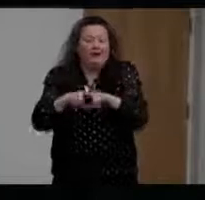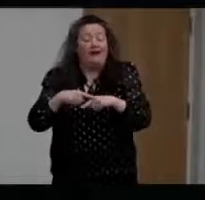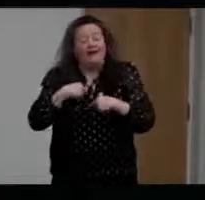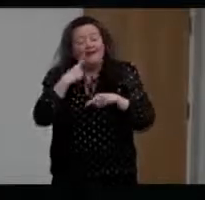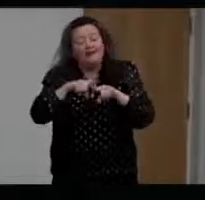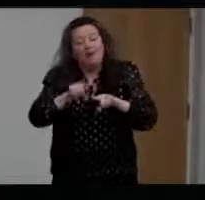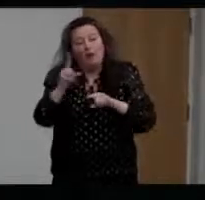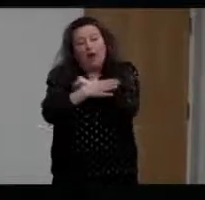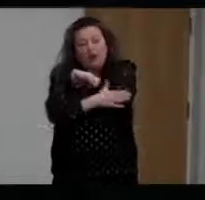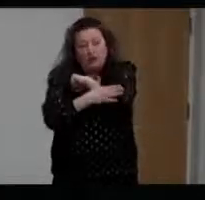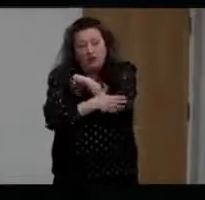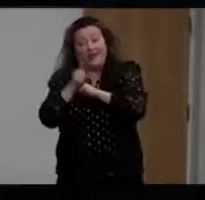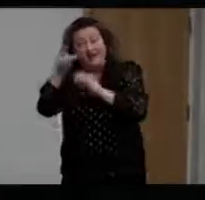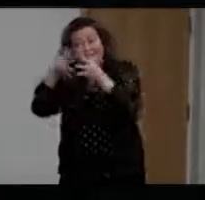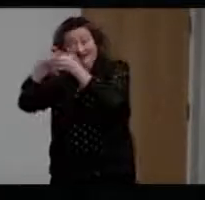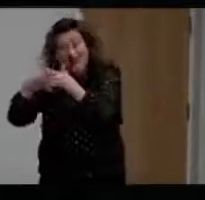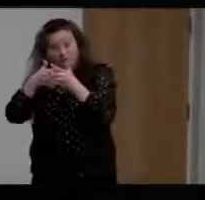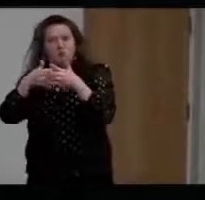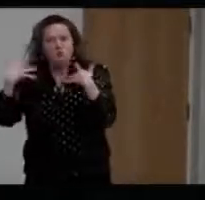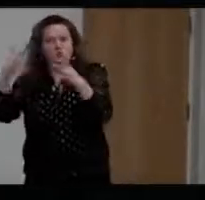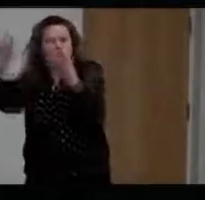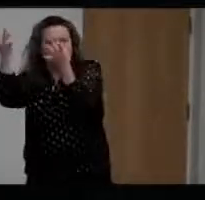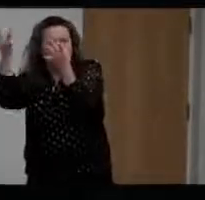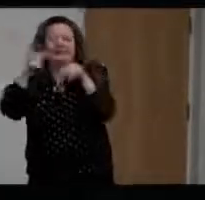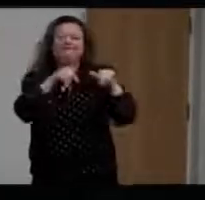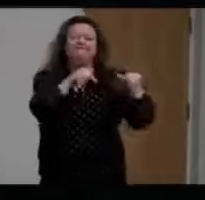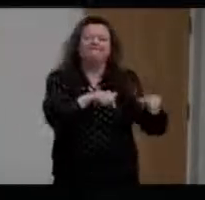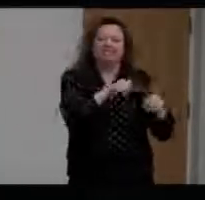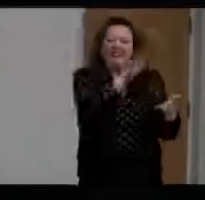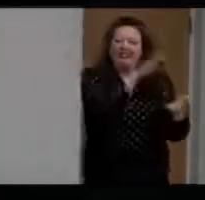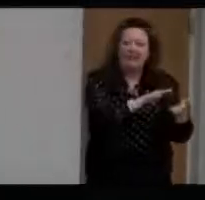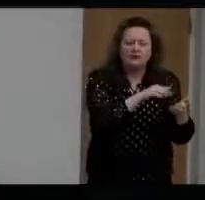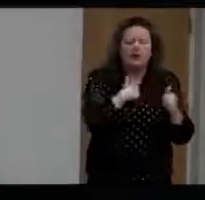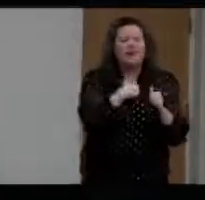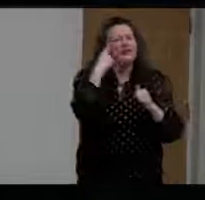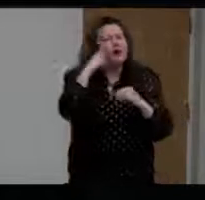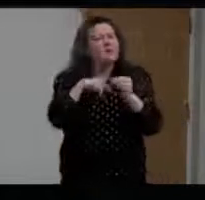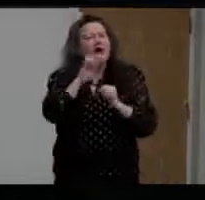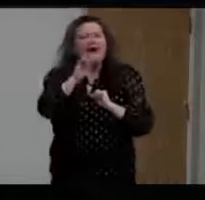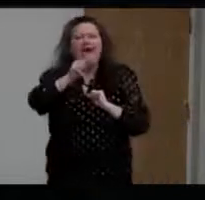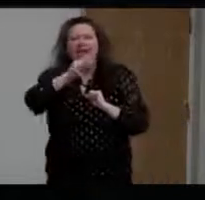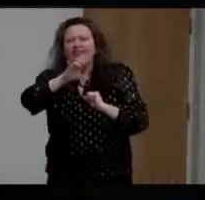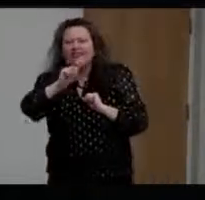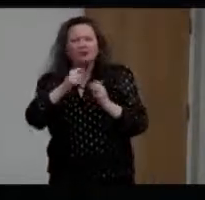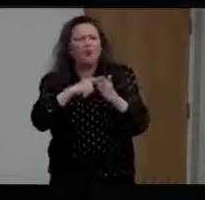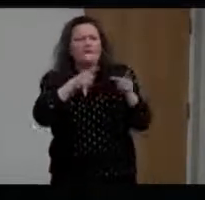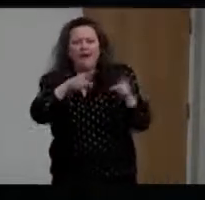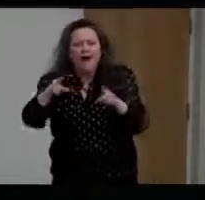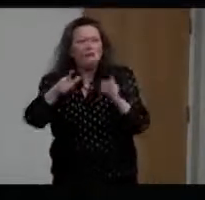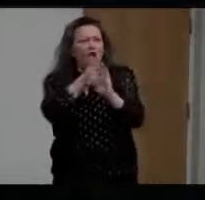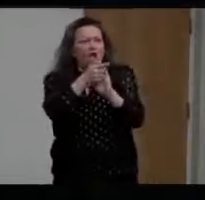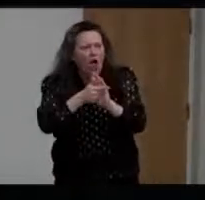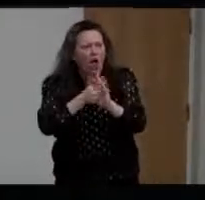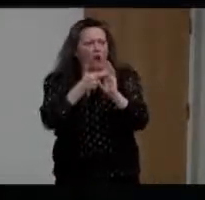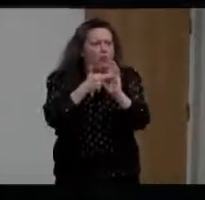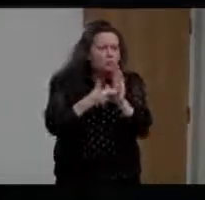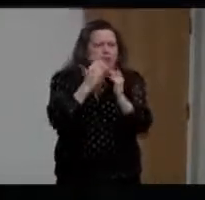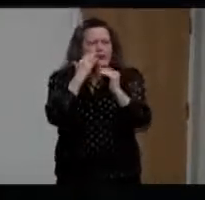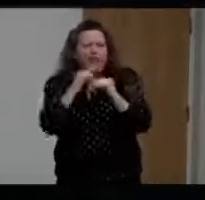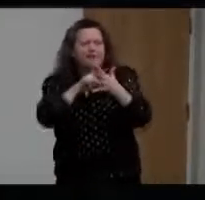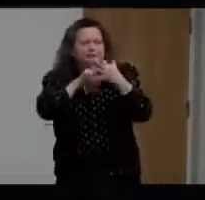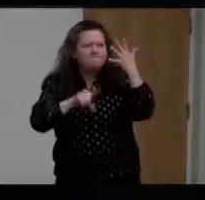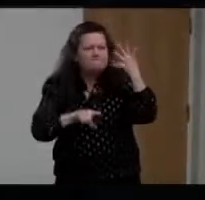issue than it is here. And so when we think about the ethics of AI, when we think about what's going on, when we think about regulation, it